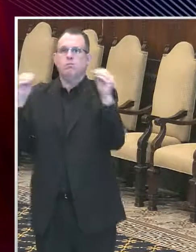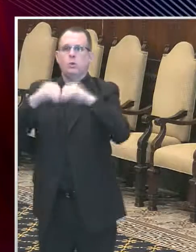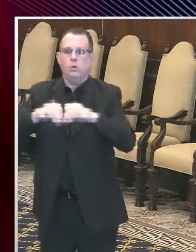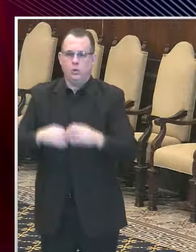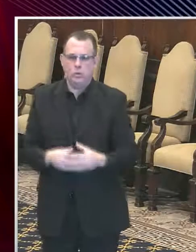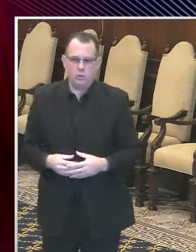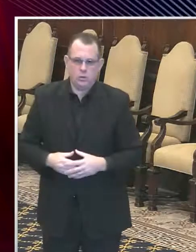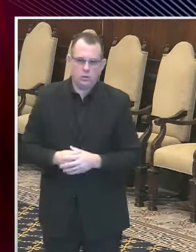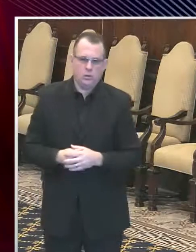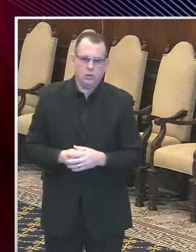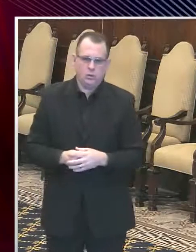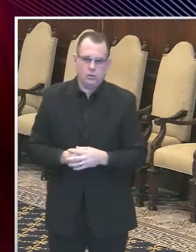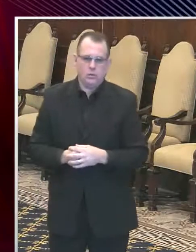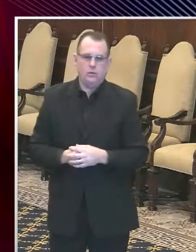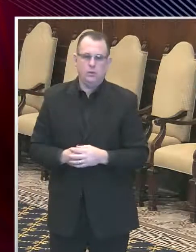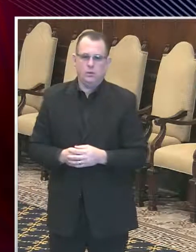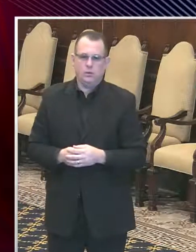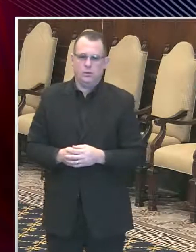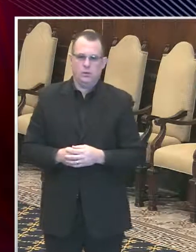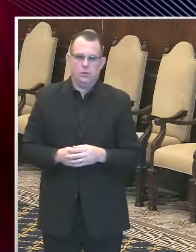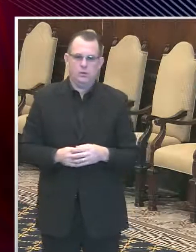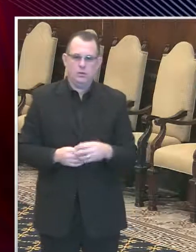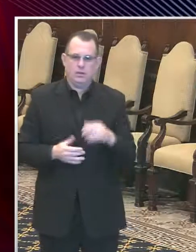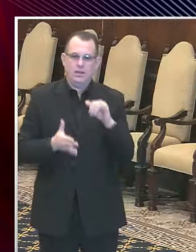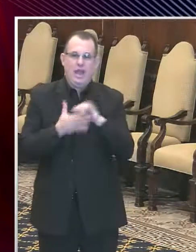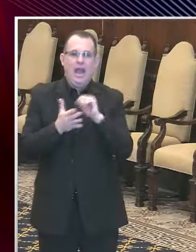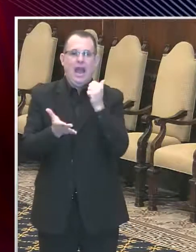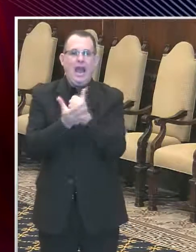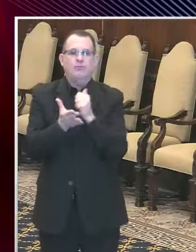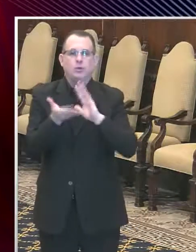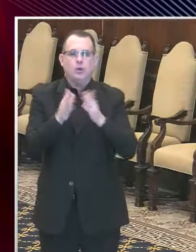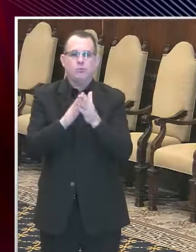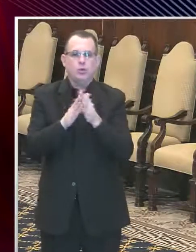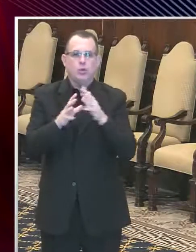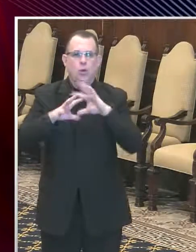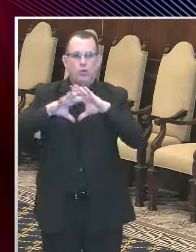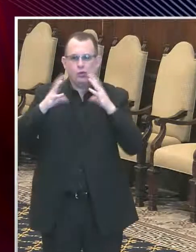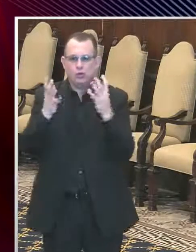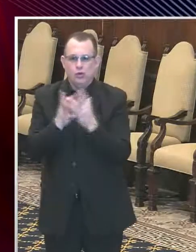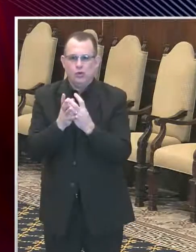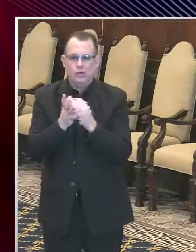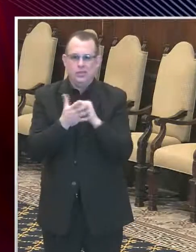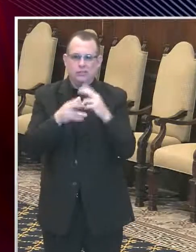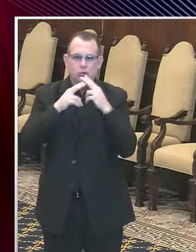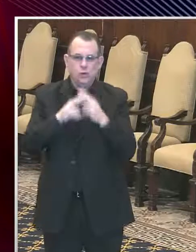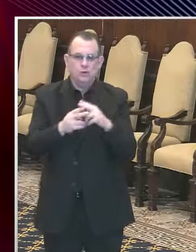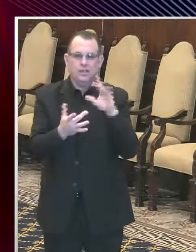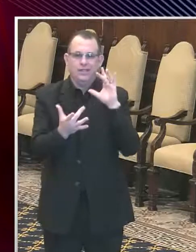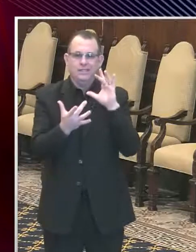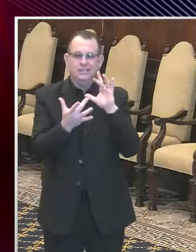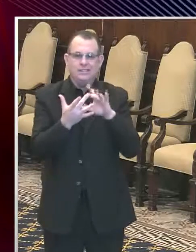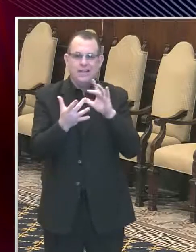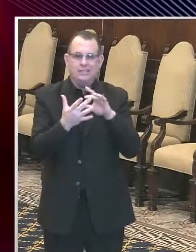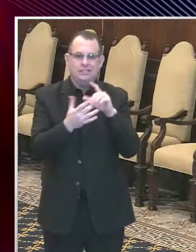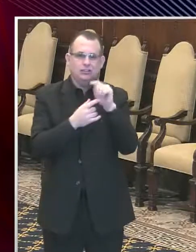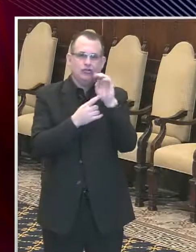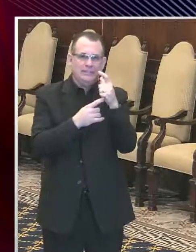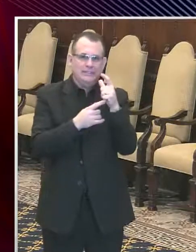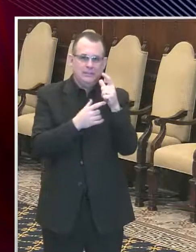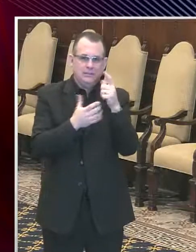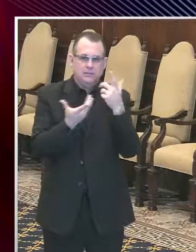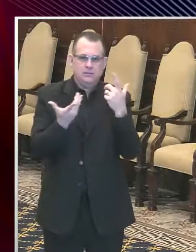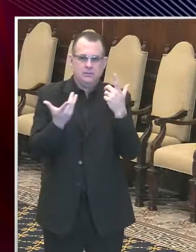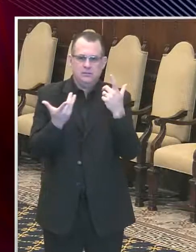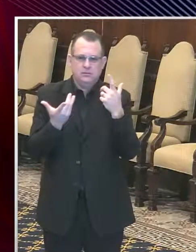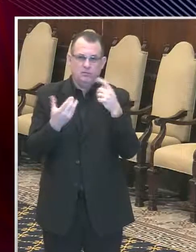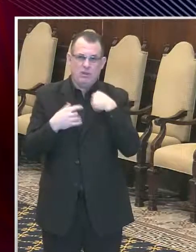of transmission there, then you help the community as a whole. That whole process is called contact tracing, and something we've done in public health for the past